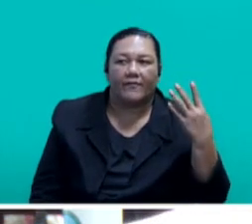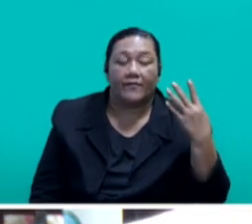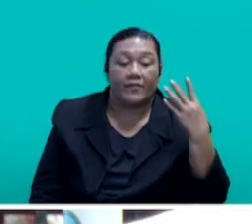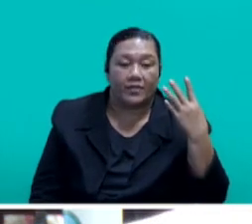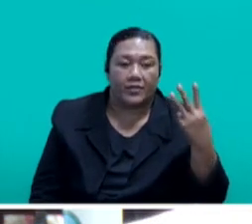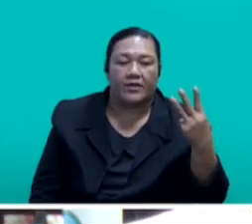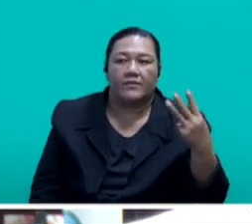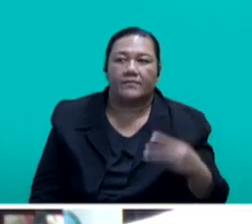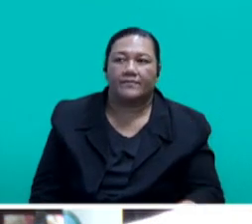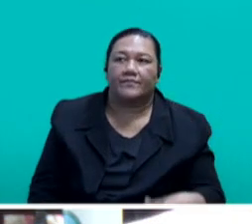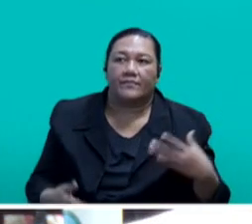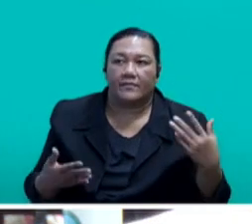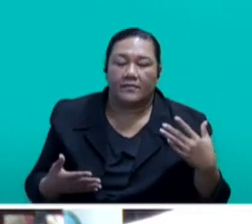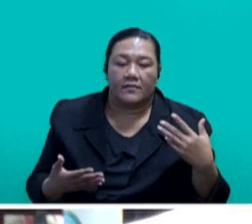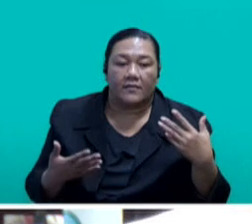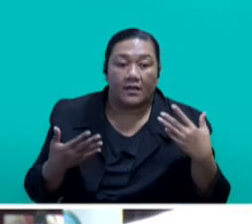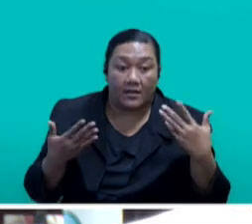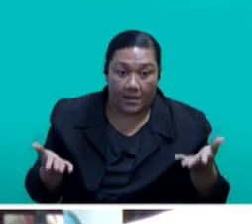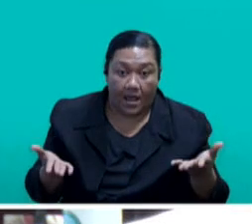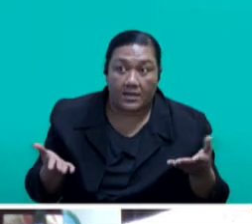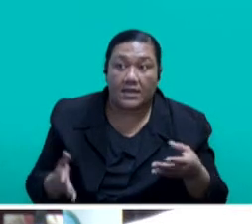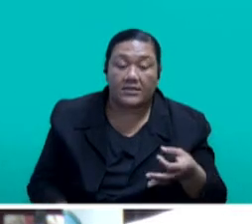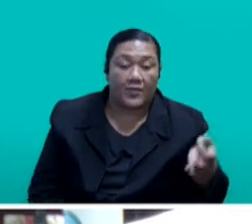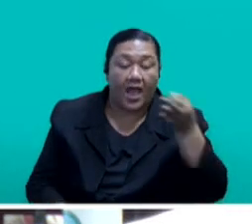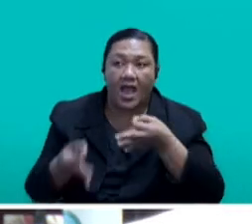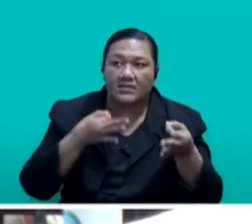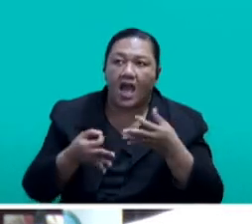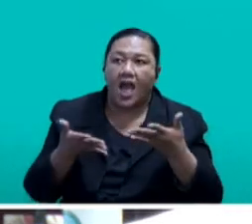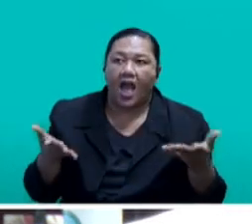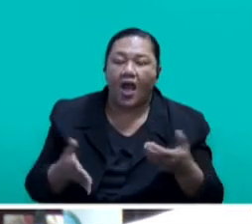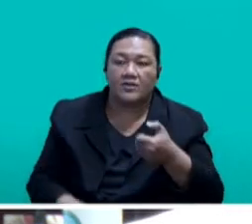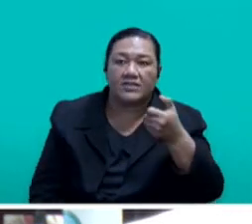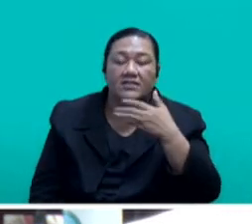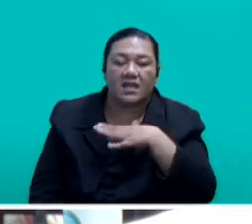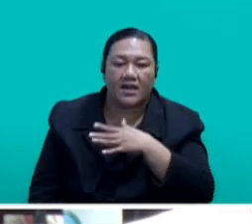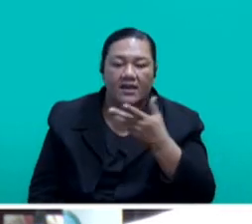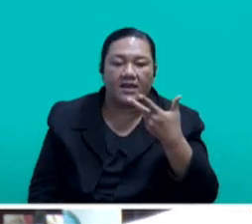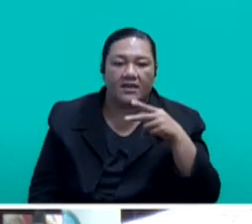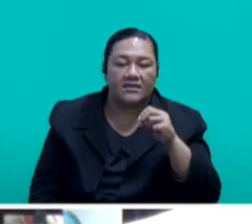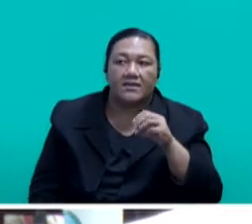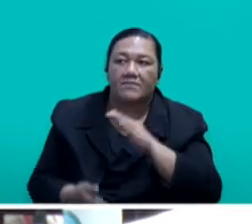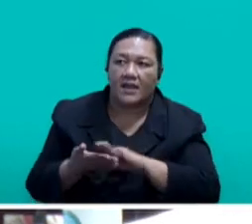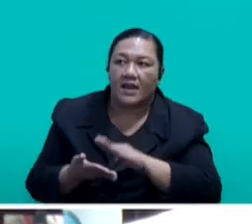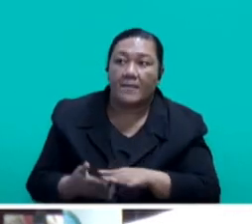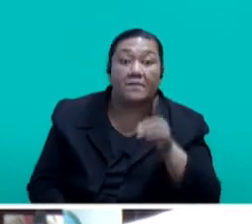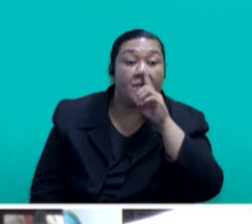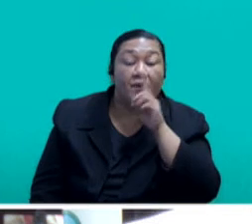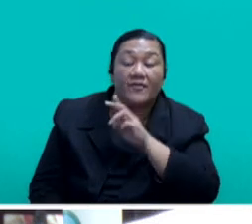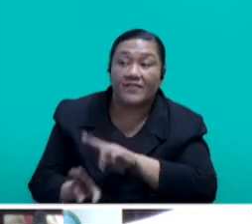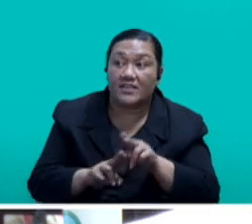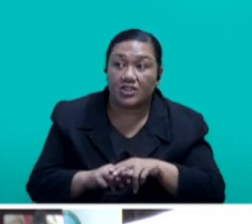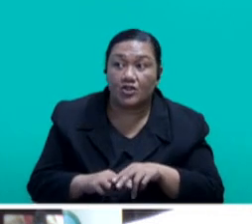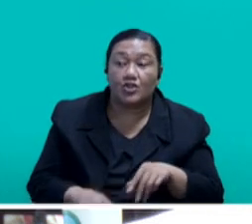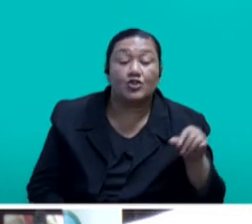They're trying to ask us how we're going to come up with $680 million. People of Fiji are supposed to be